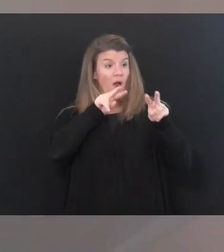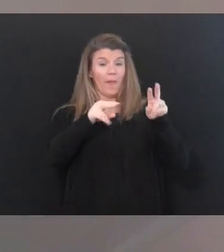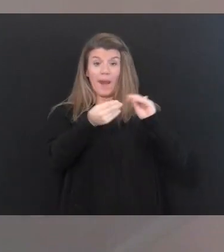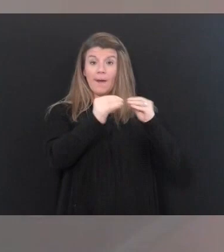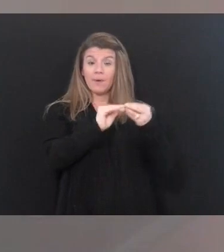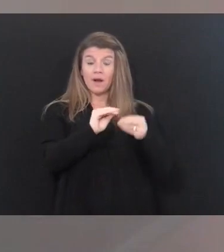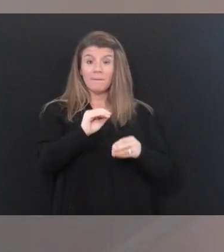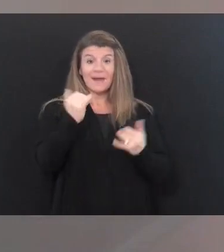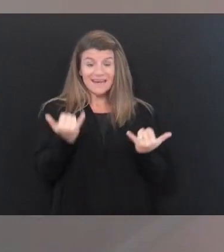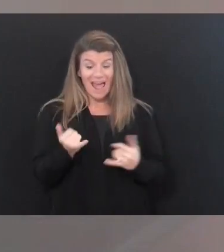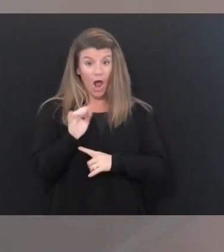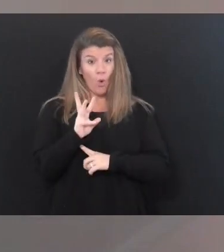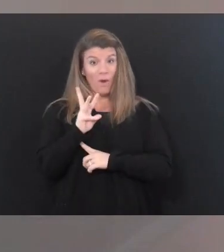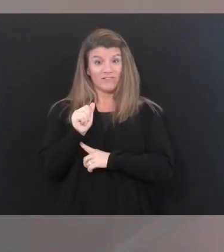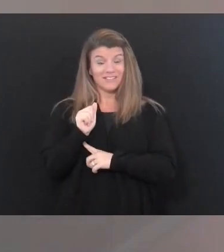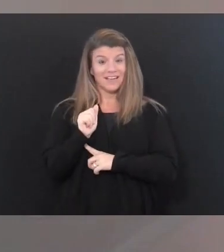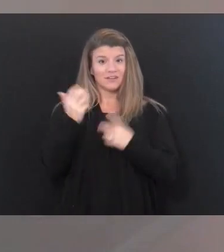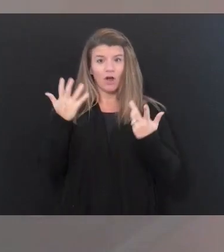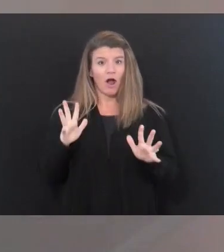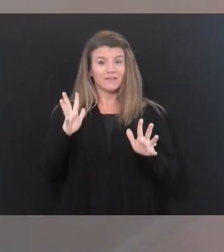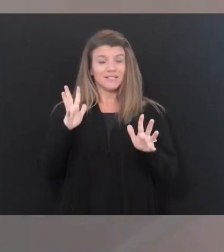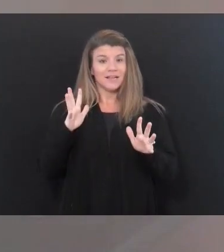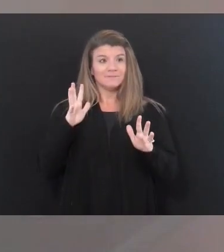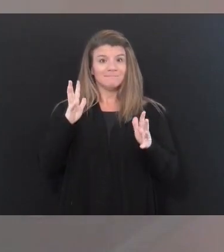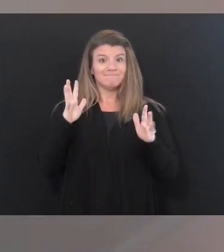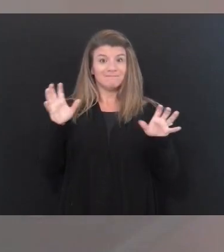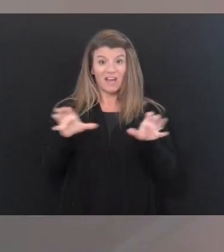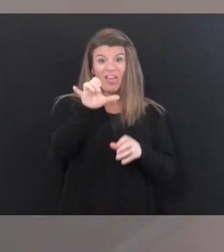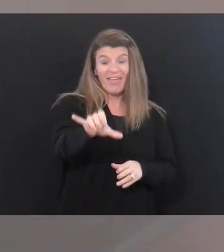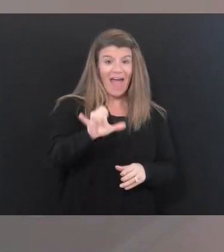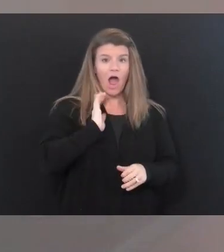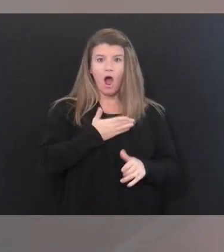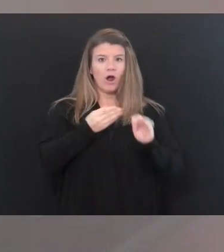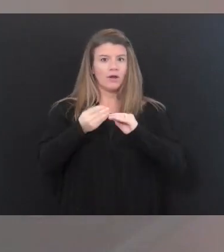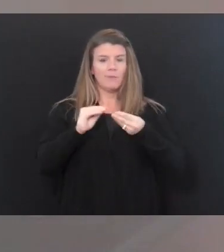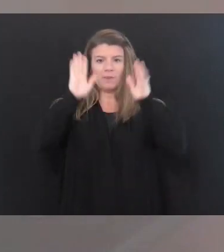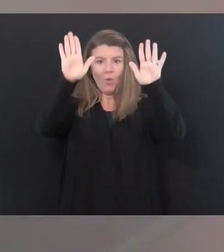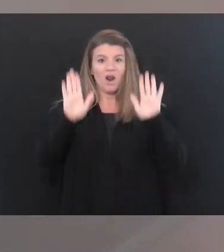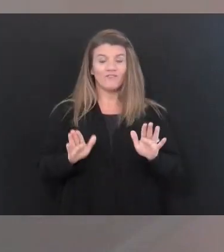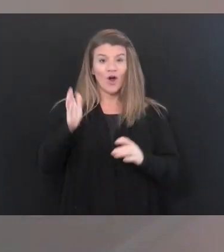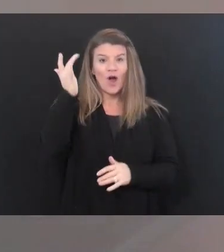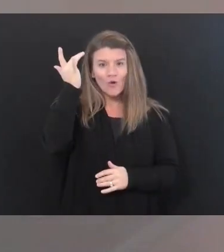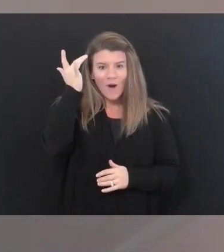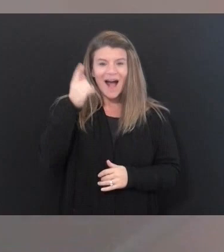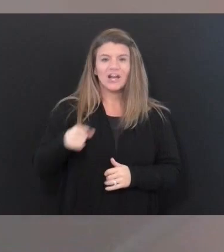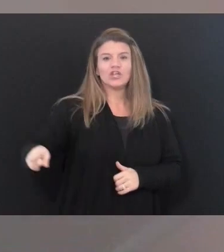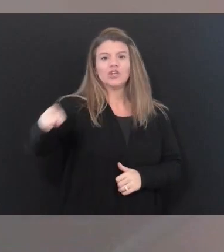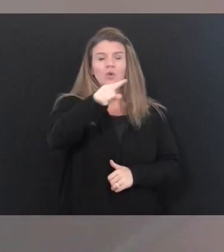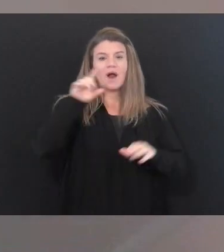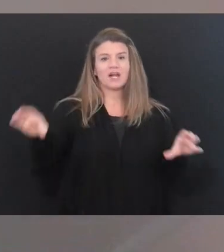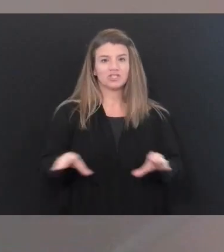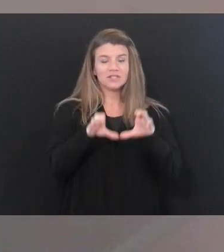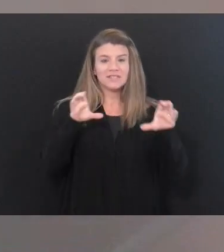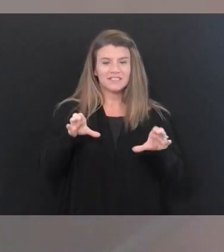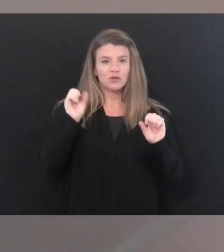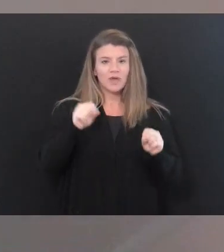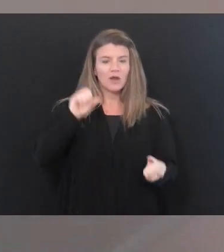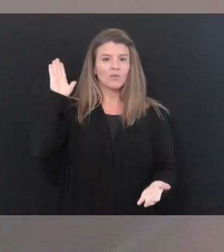said, very, very wonderful results because of your action to reduce